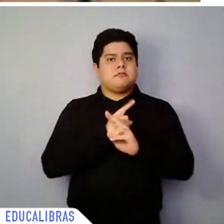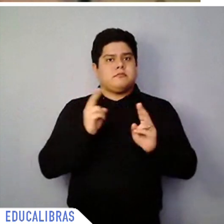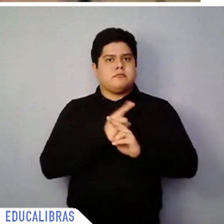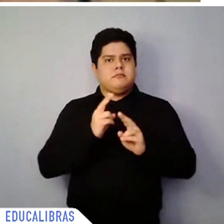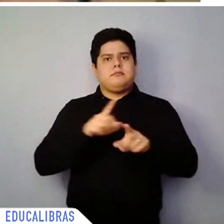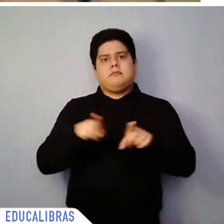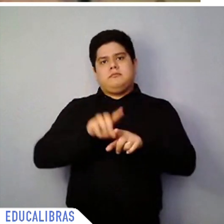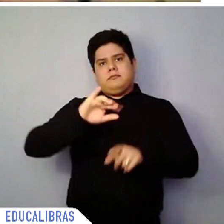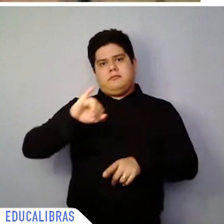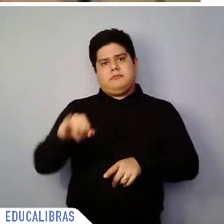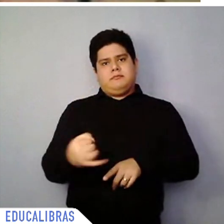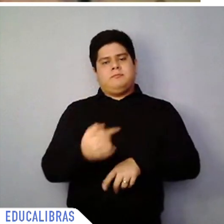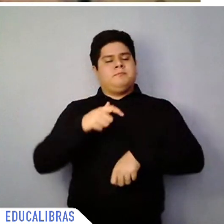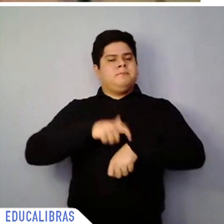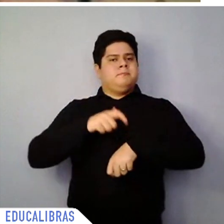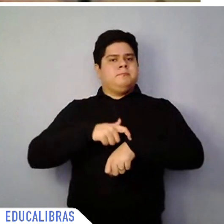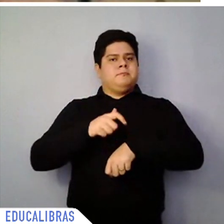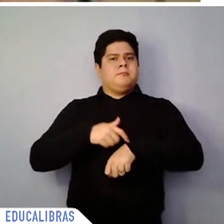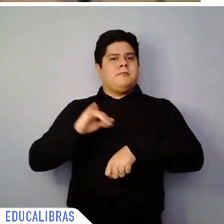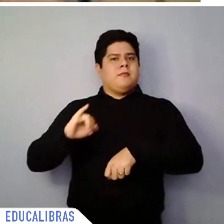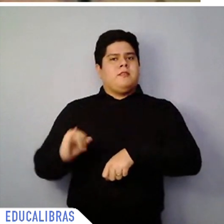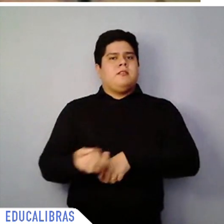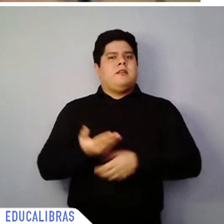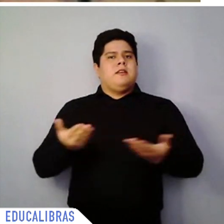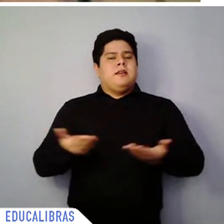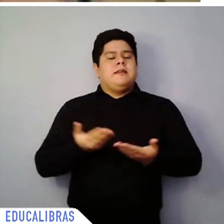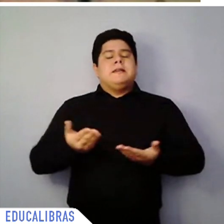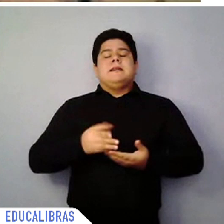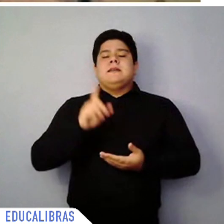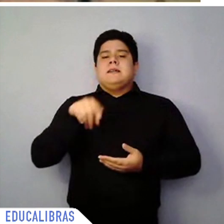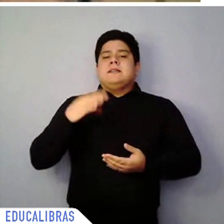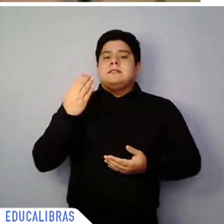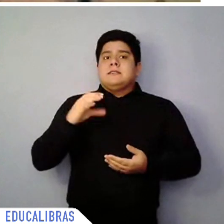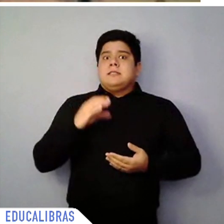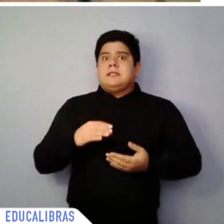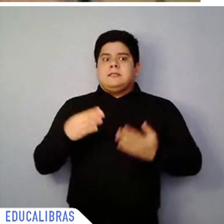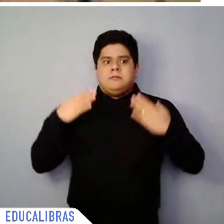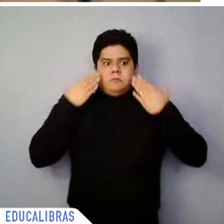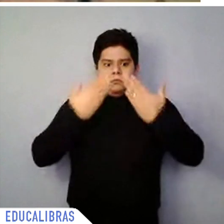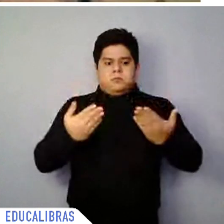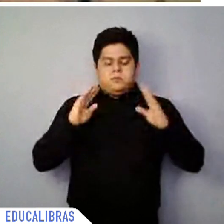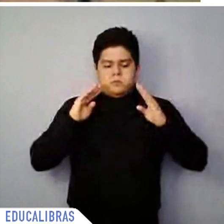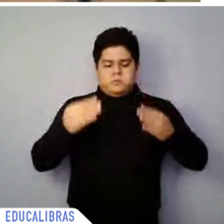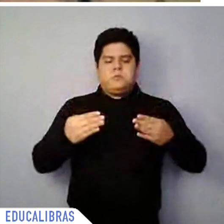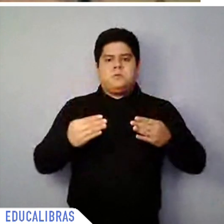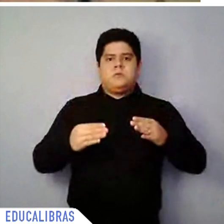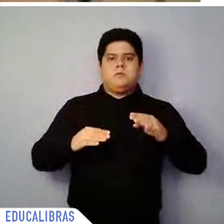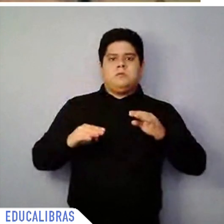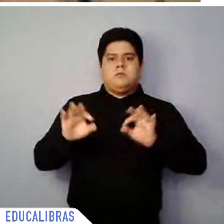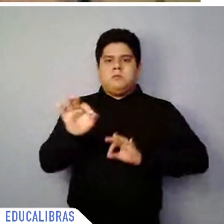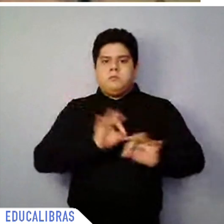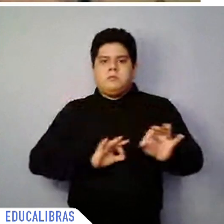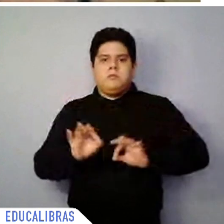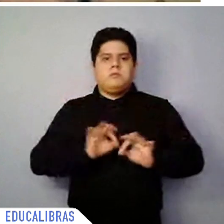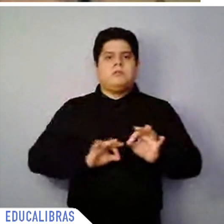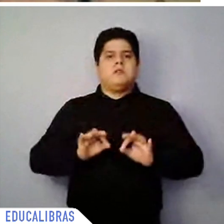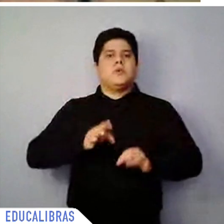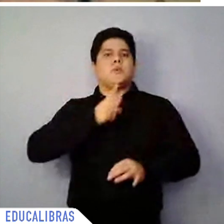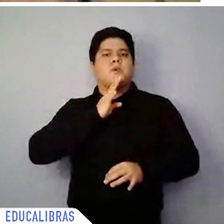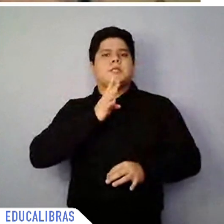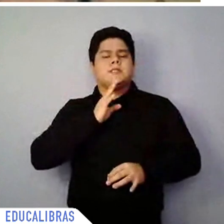know. We need to know what is happening in Brazil. Let's use this moment for this. It's a moment in which science is at